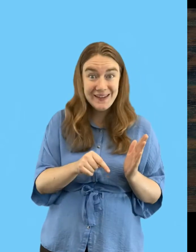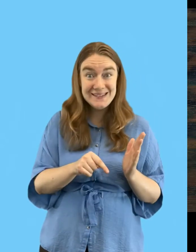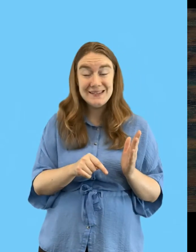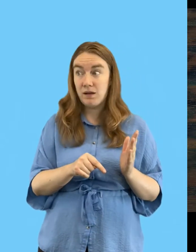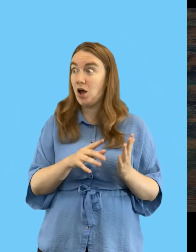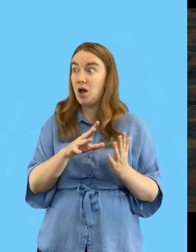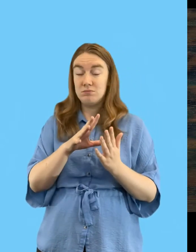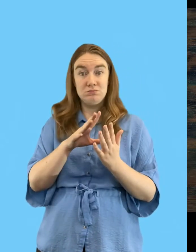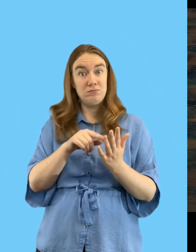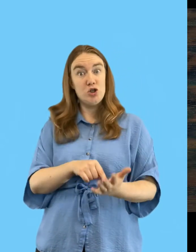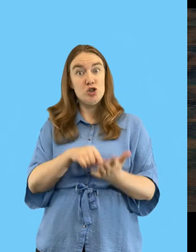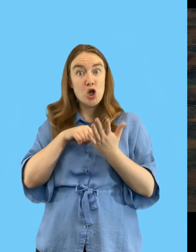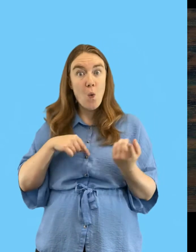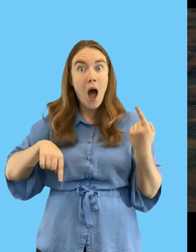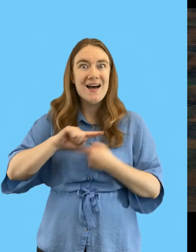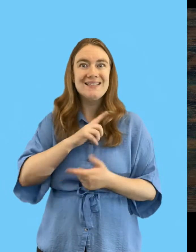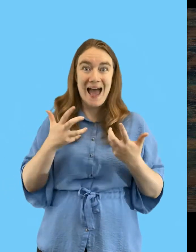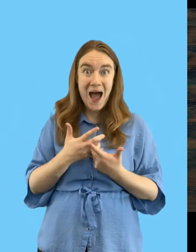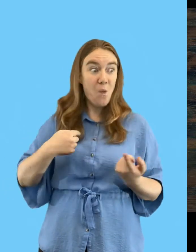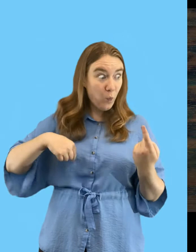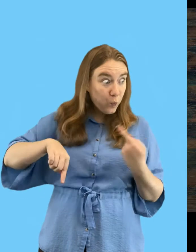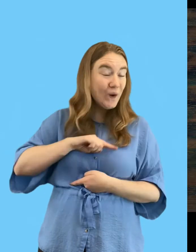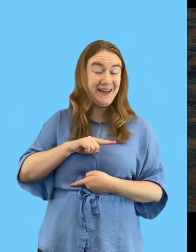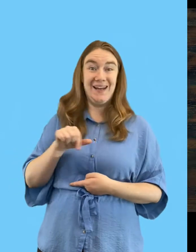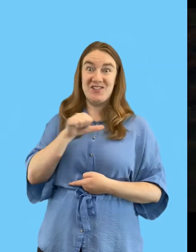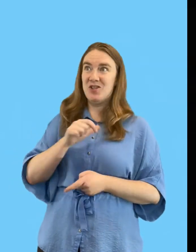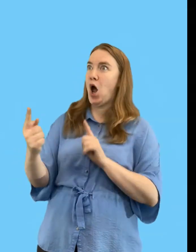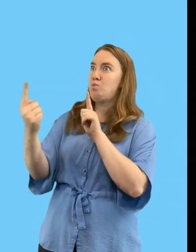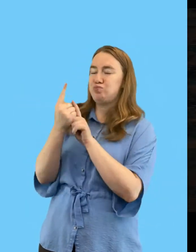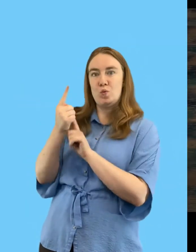us how we are to approach King Jesus.